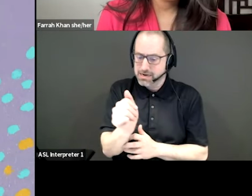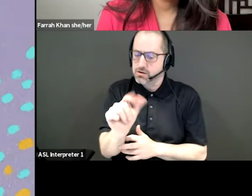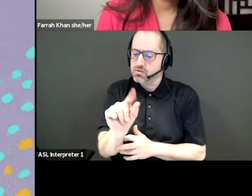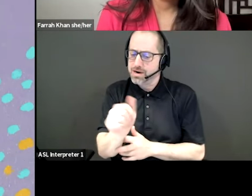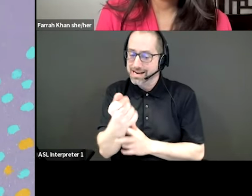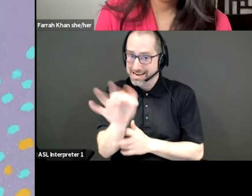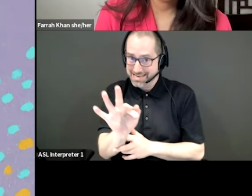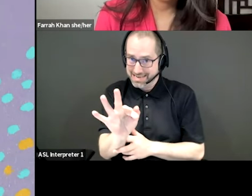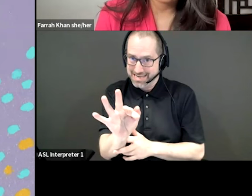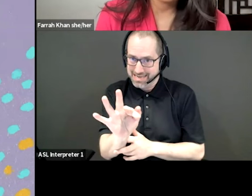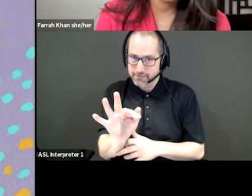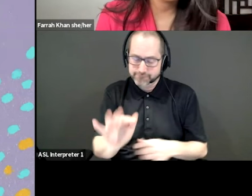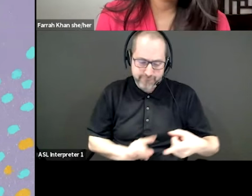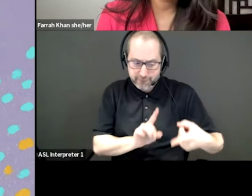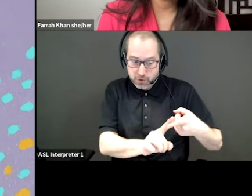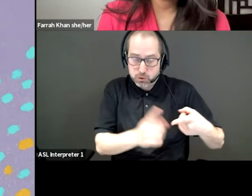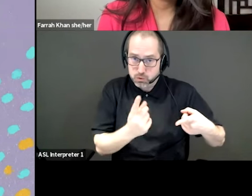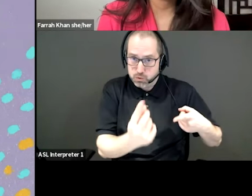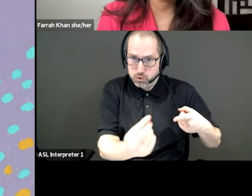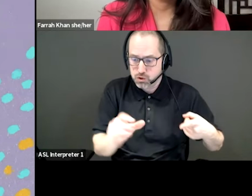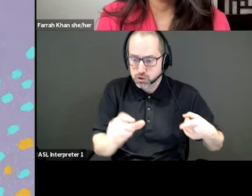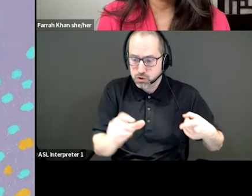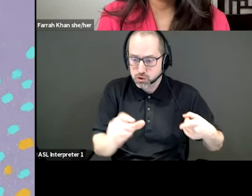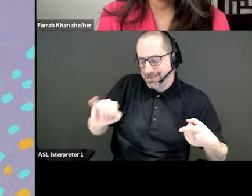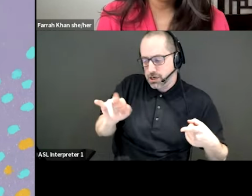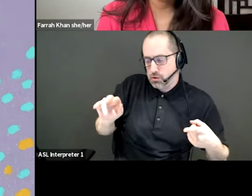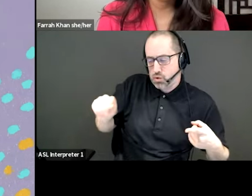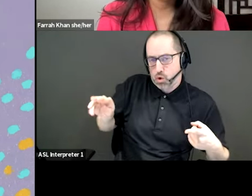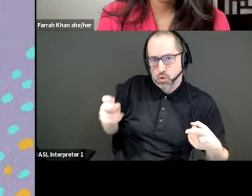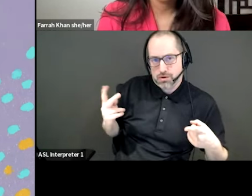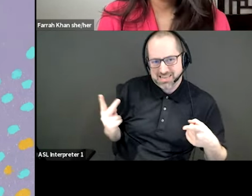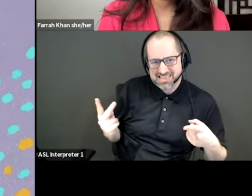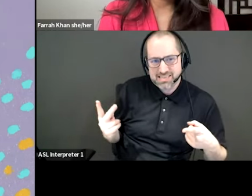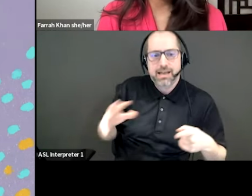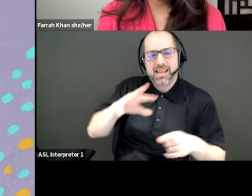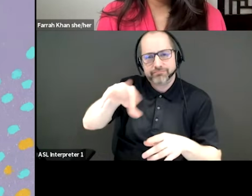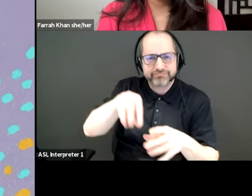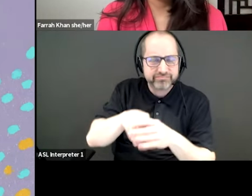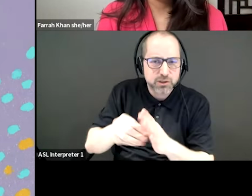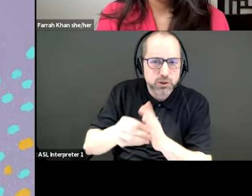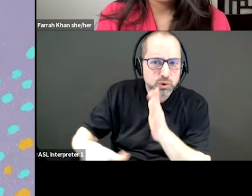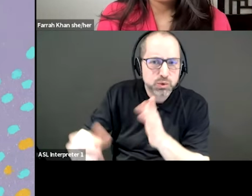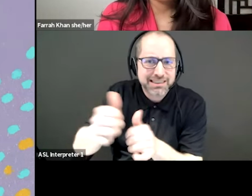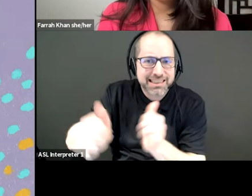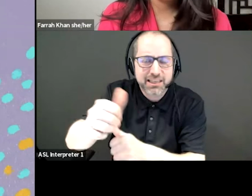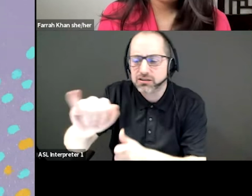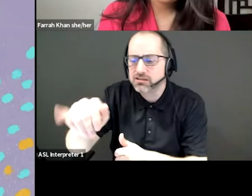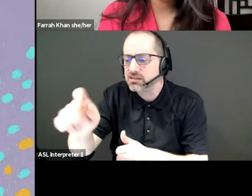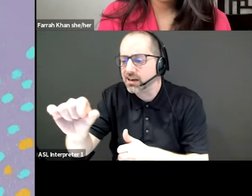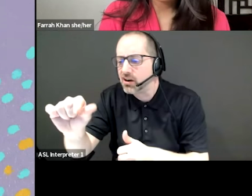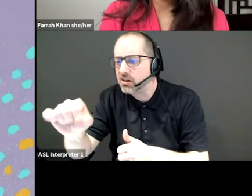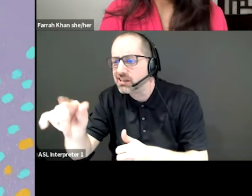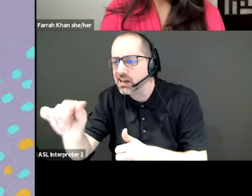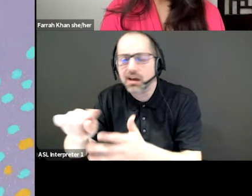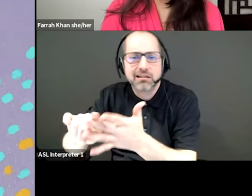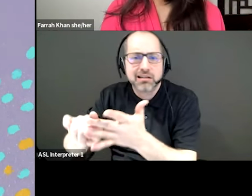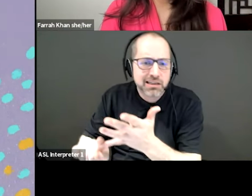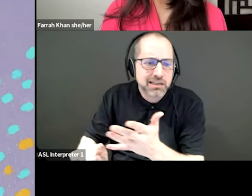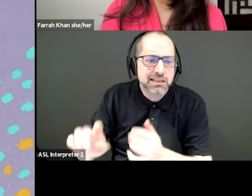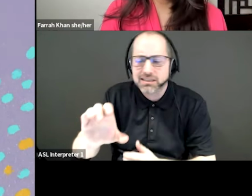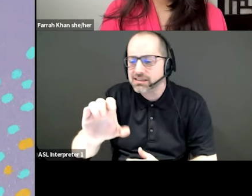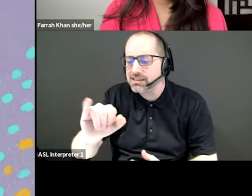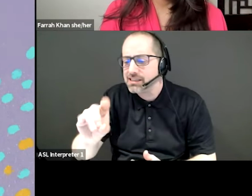led by myself and CJ Rowe with an amazing project team of student leaders like Jake Garcia, that really, and Sindri